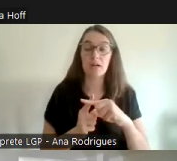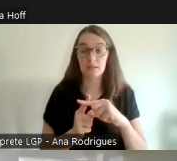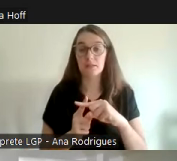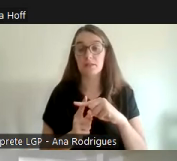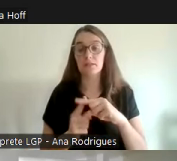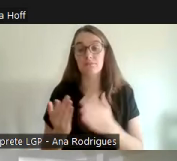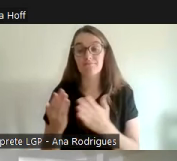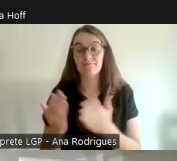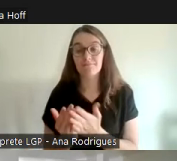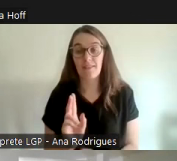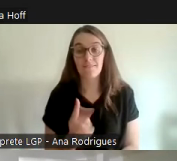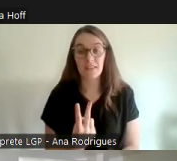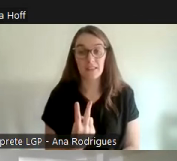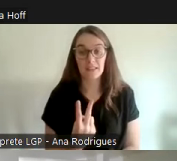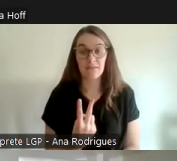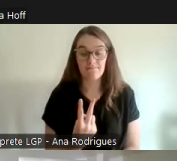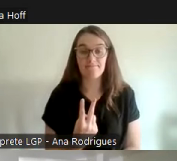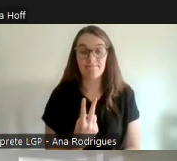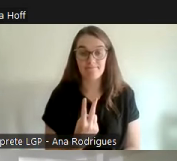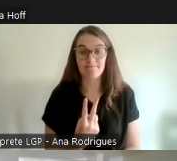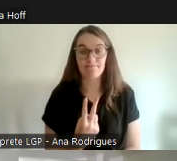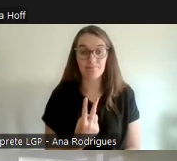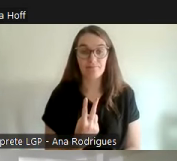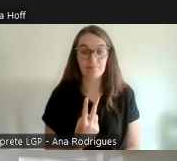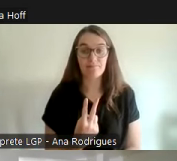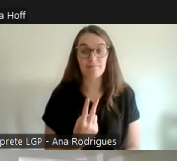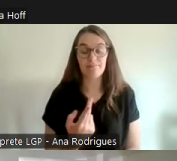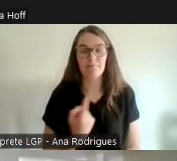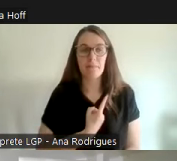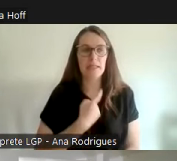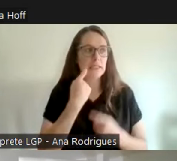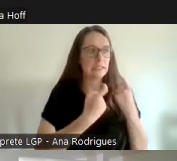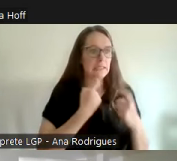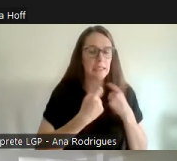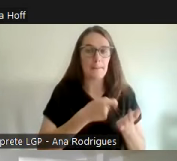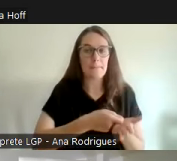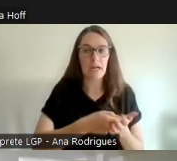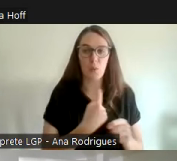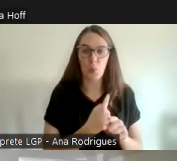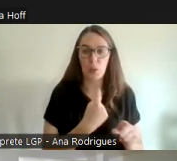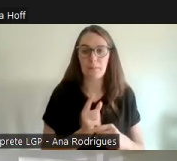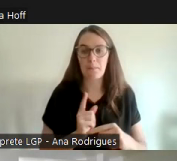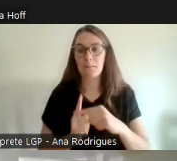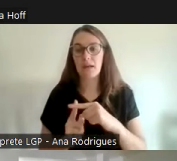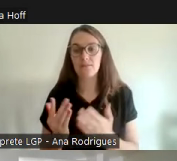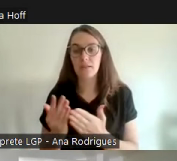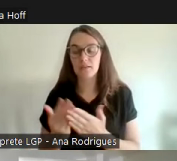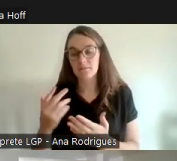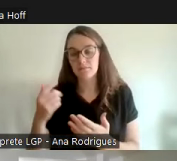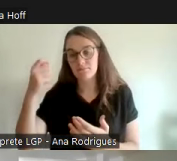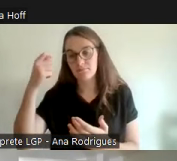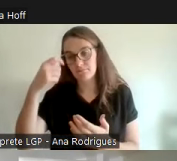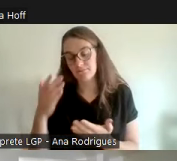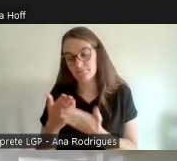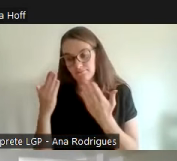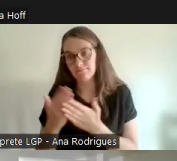attend university. They have student jobs, and they have to worry about paying the bills. And they therefore often take longer